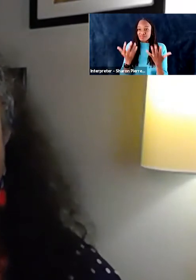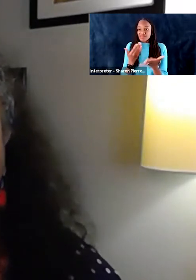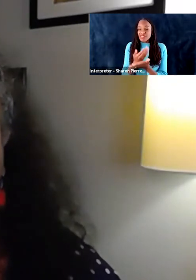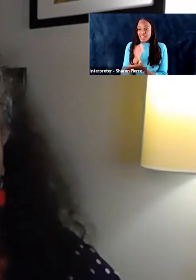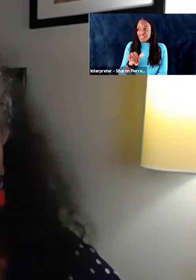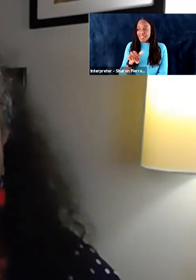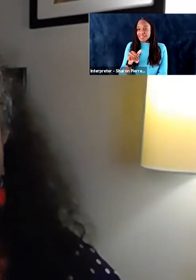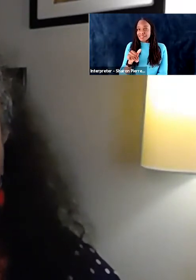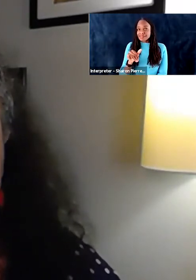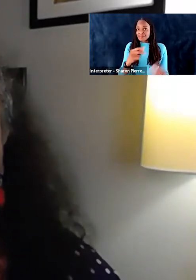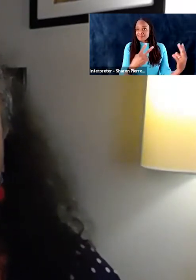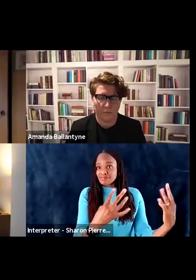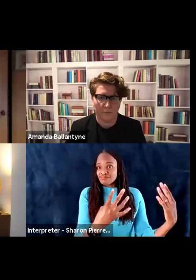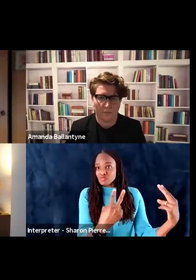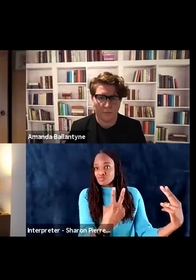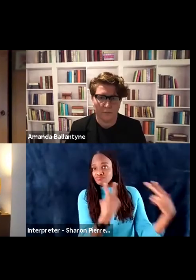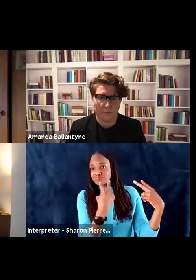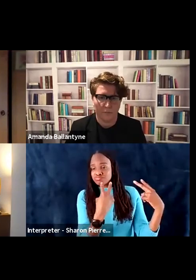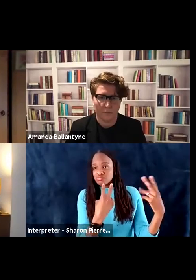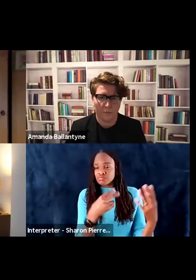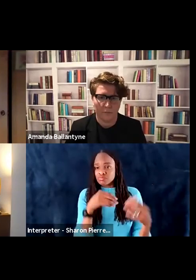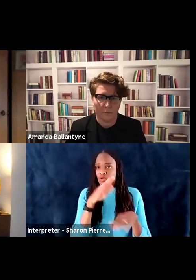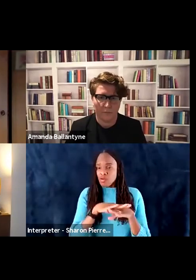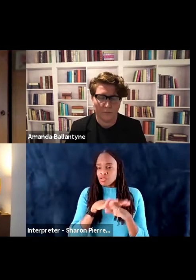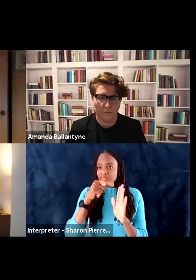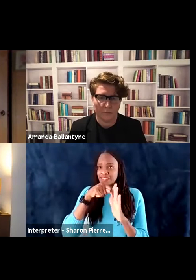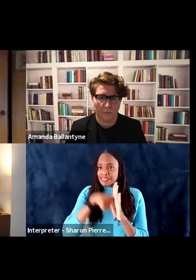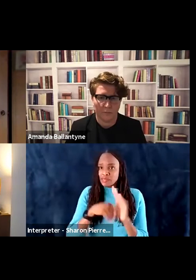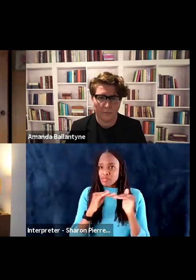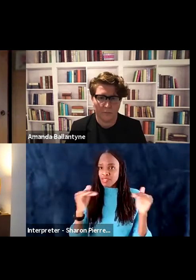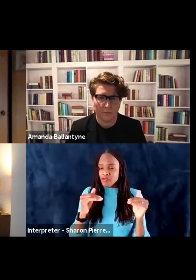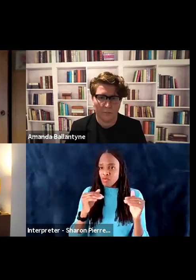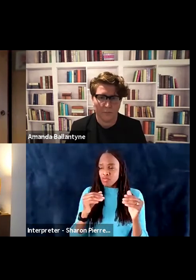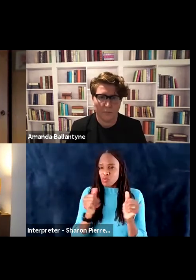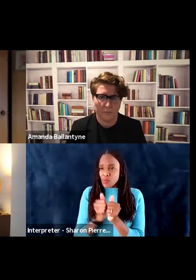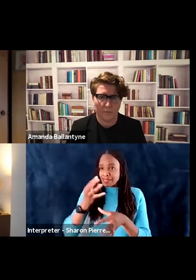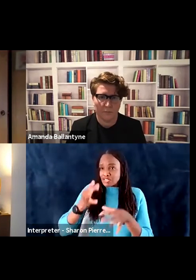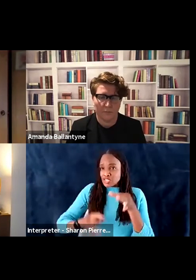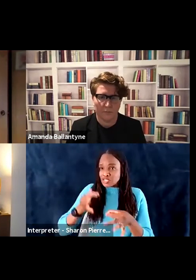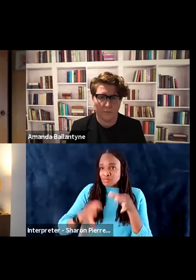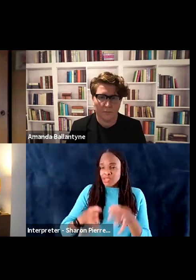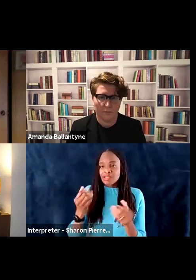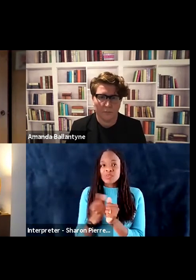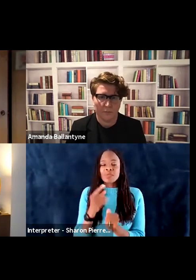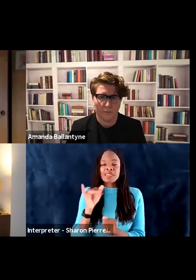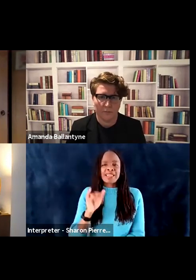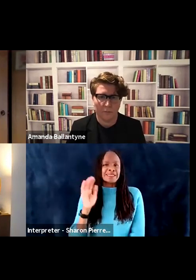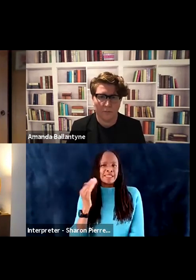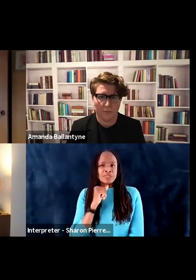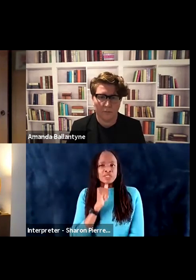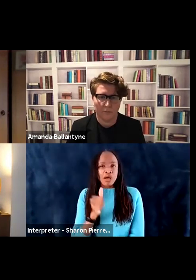being watched on a deep level, and they are being judged by something is seen to be unbiased, you